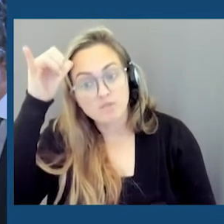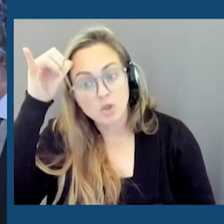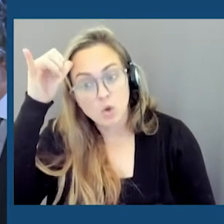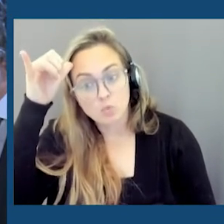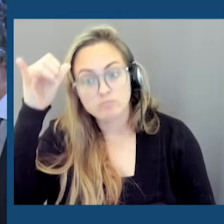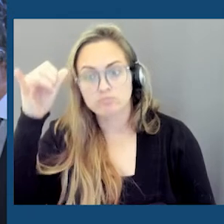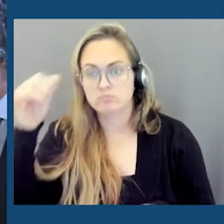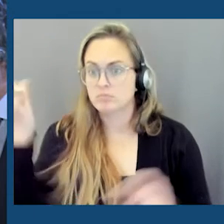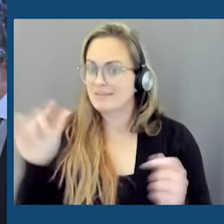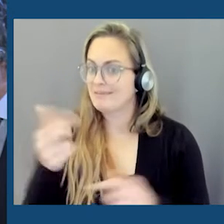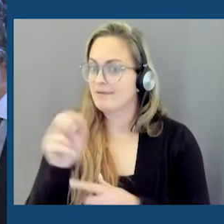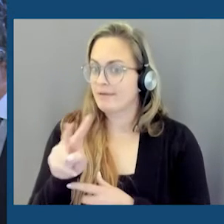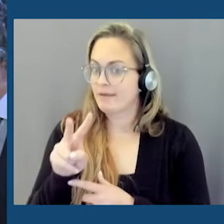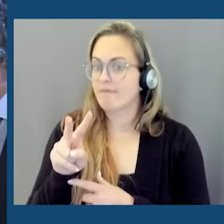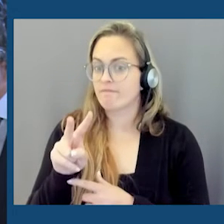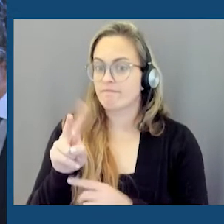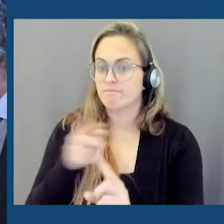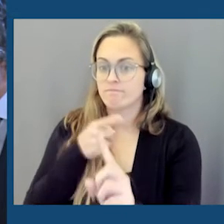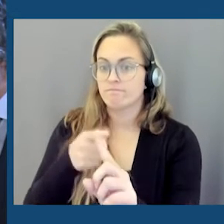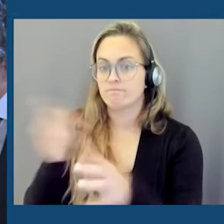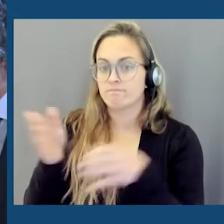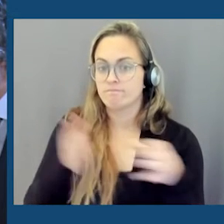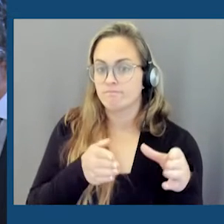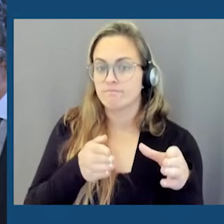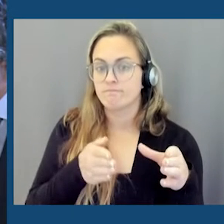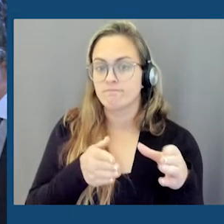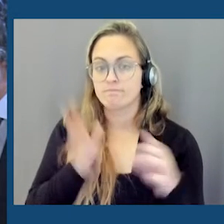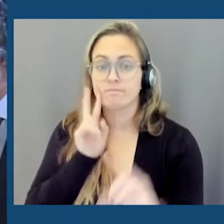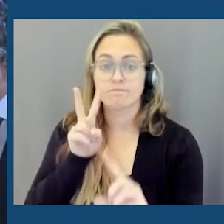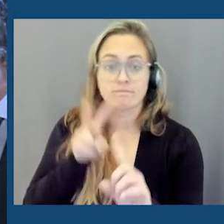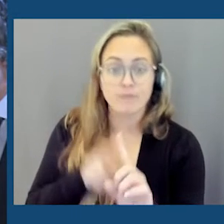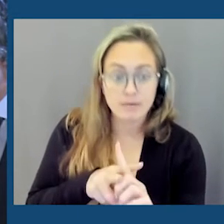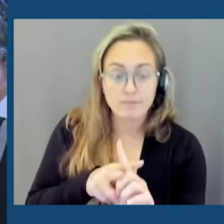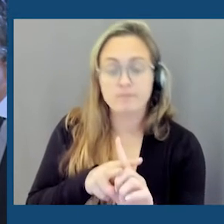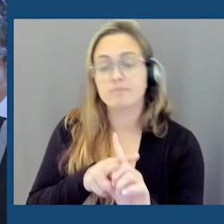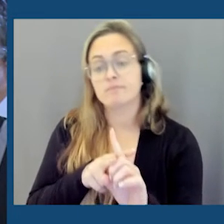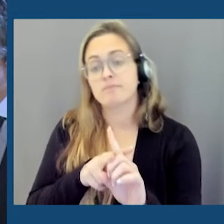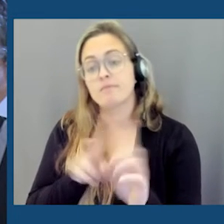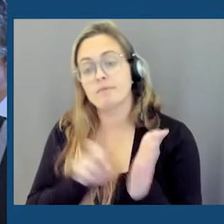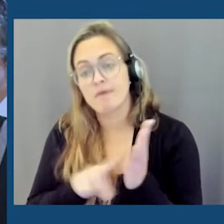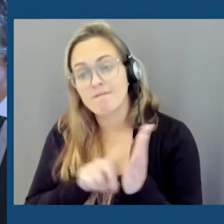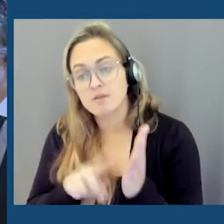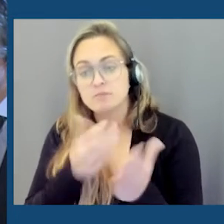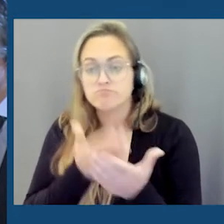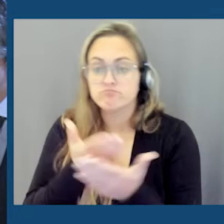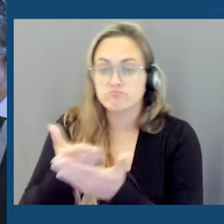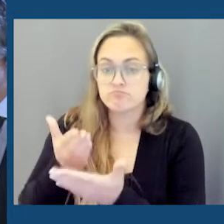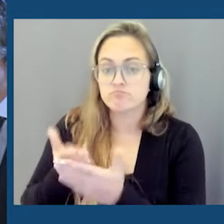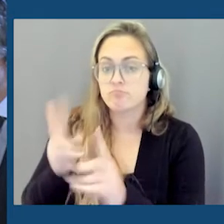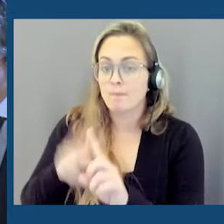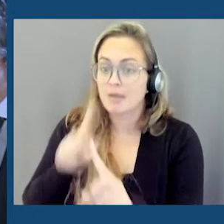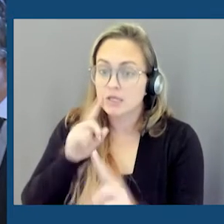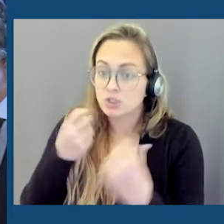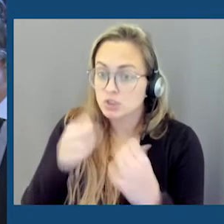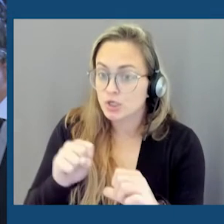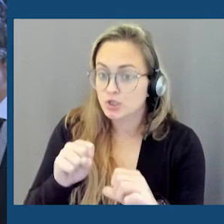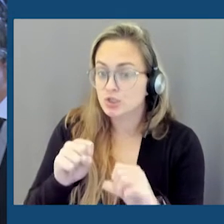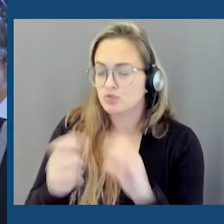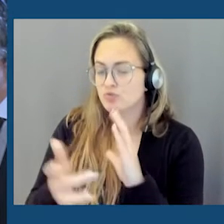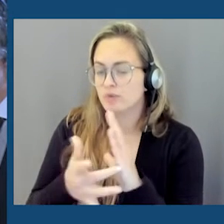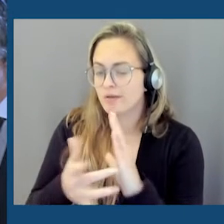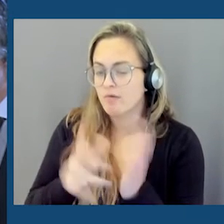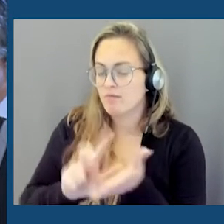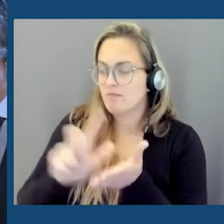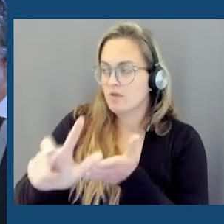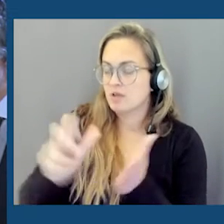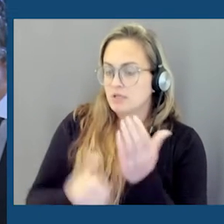GIVE initiative, which helps law enforcement implement evidence-based strategies through funding, training, and technical assistance. The Buffalo Police